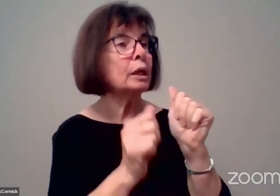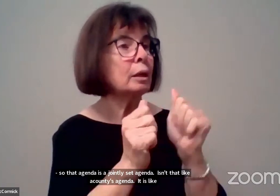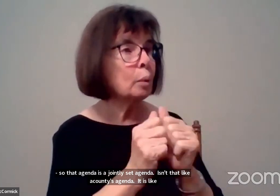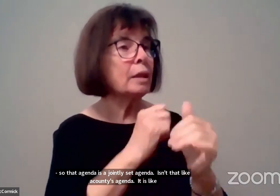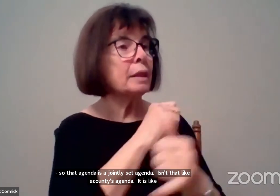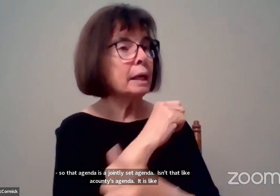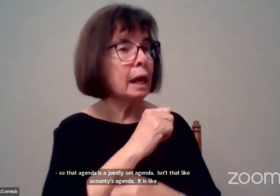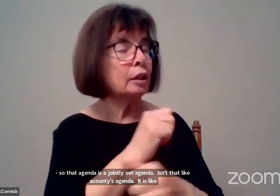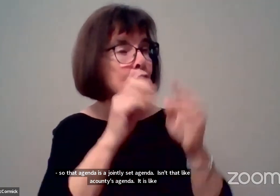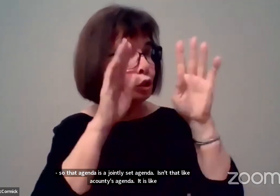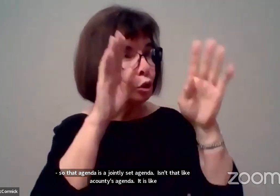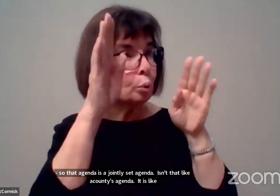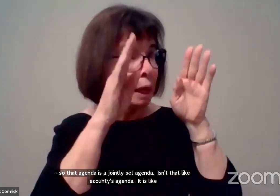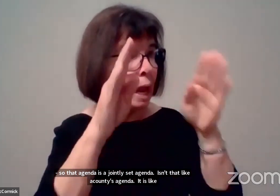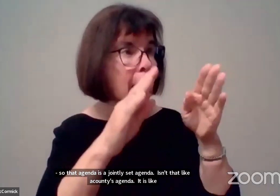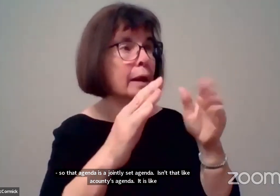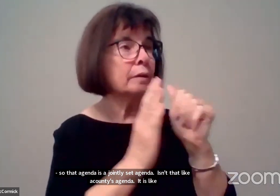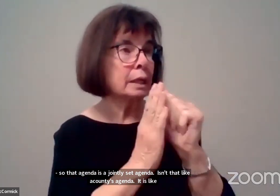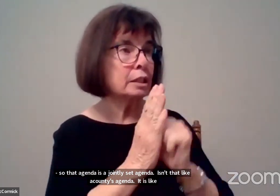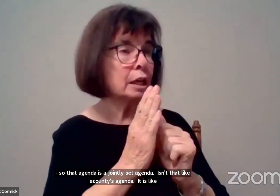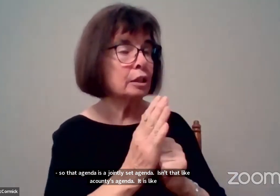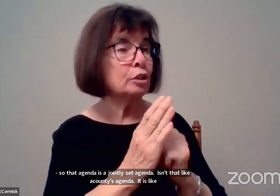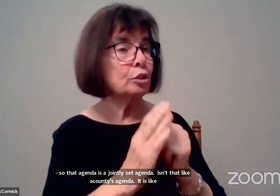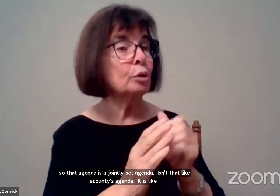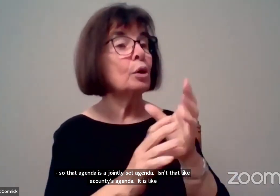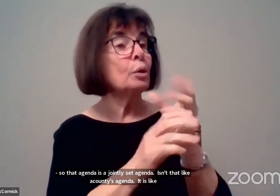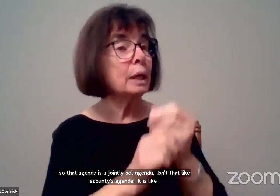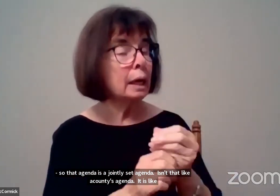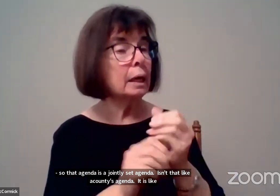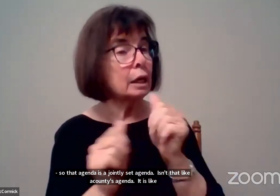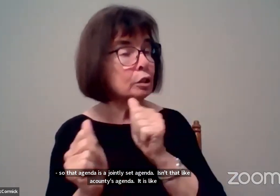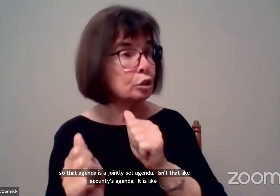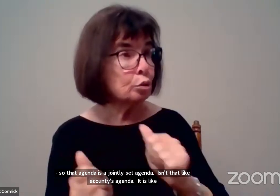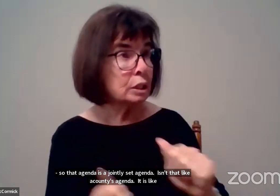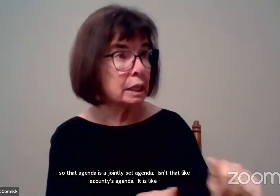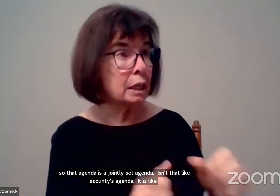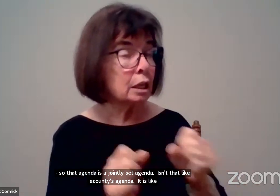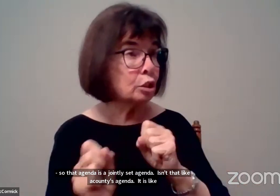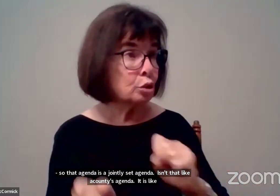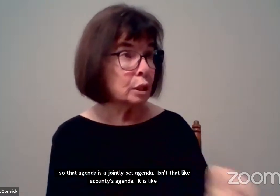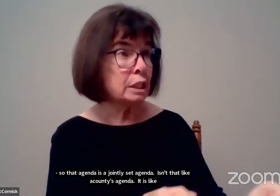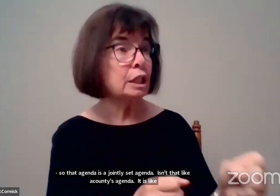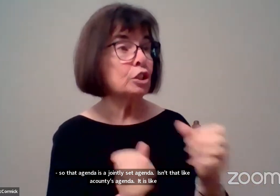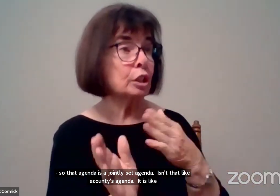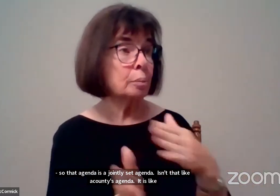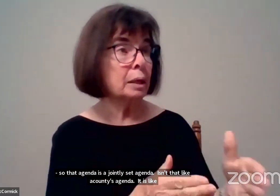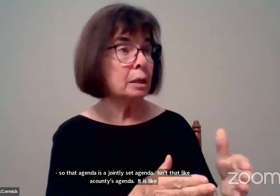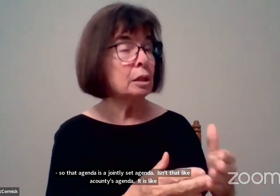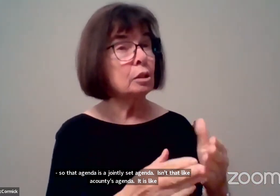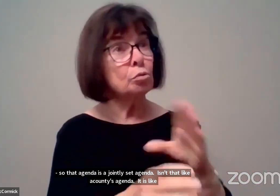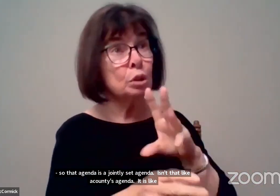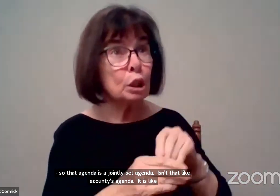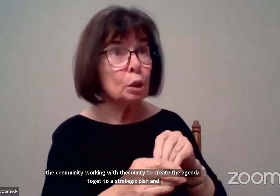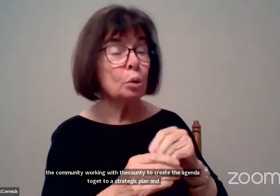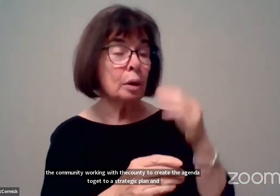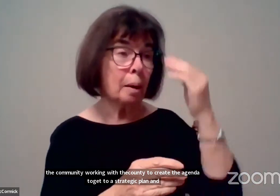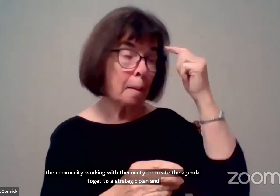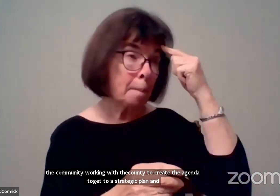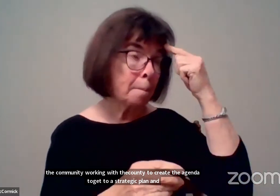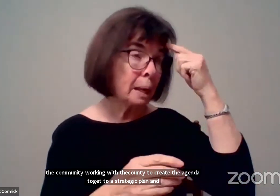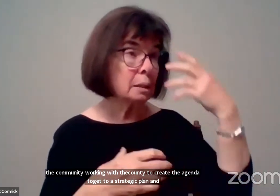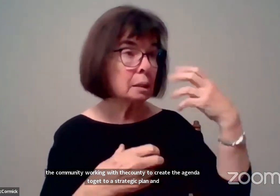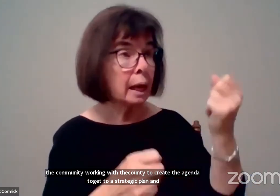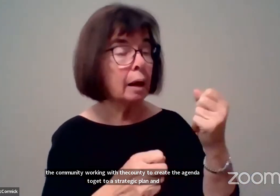to get to a strategic plan that includes, I would assume, some of the things we talked about early on: mental health issues, school